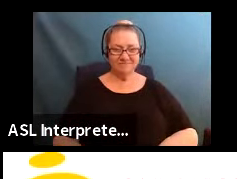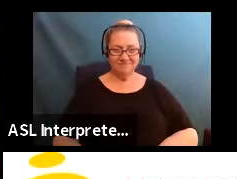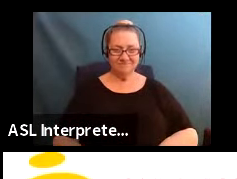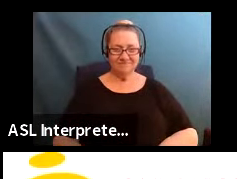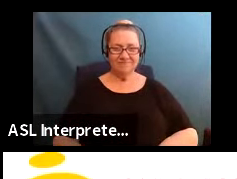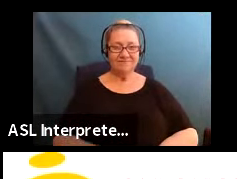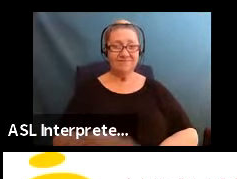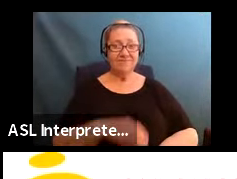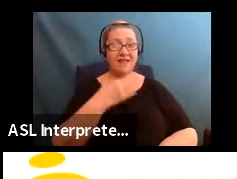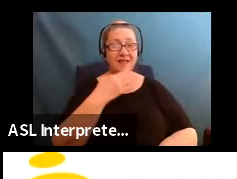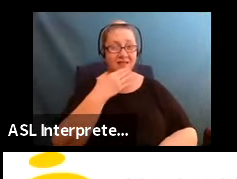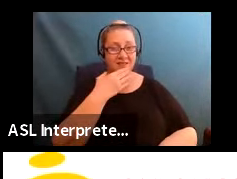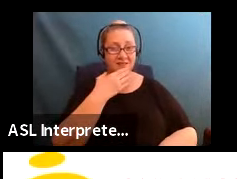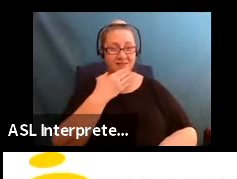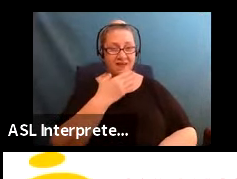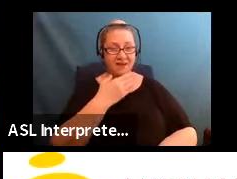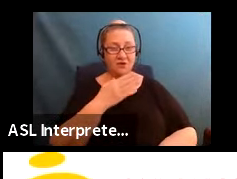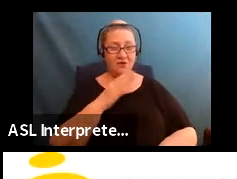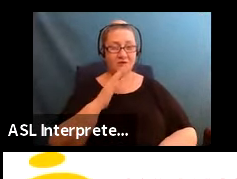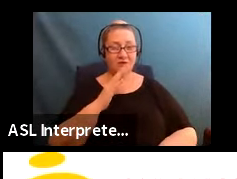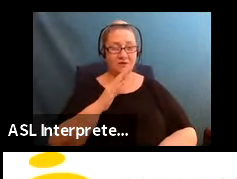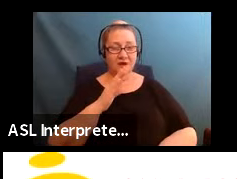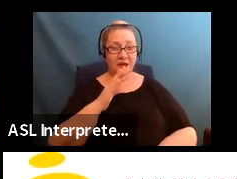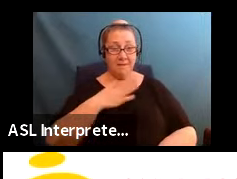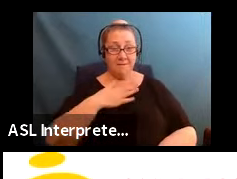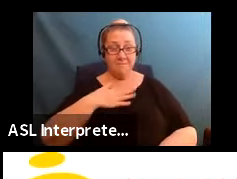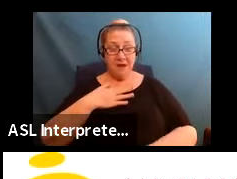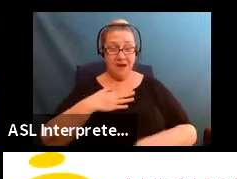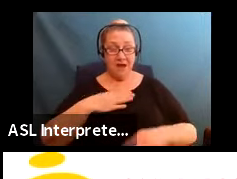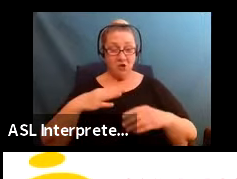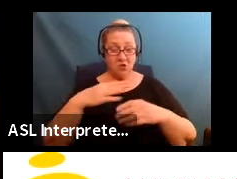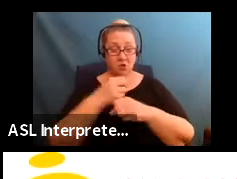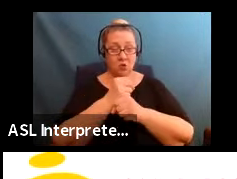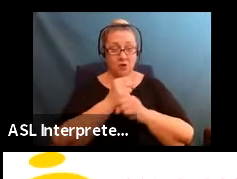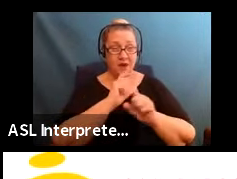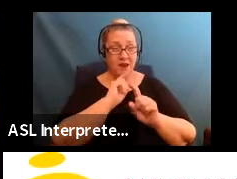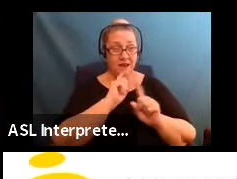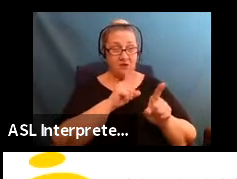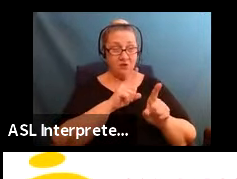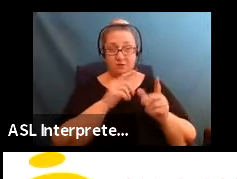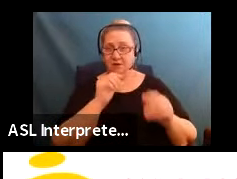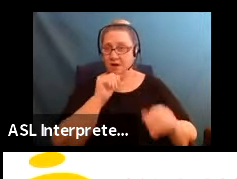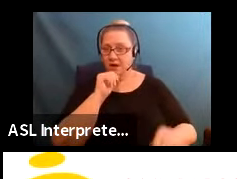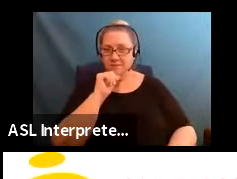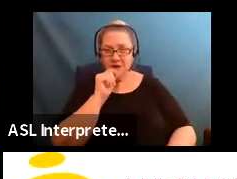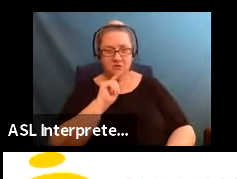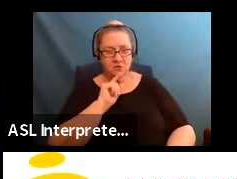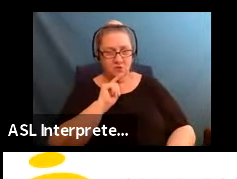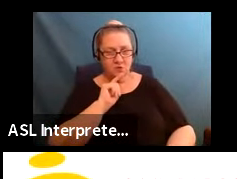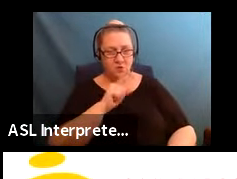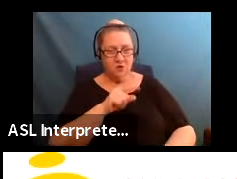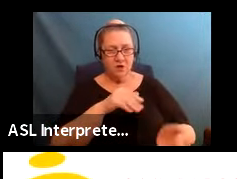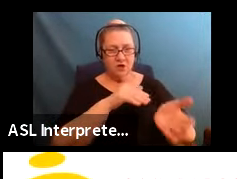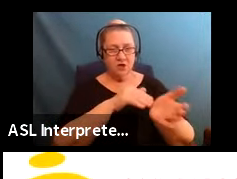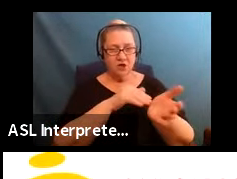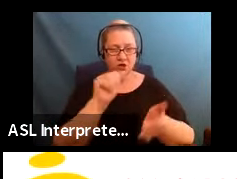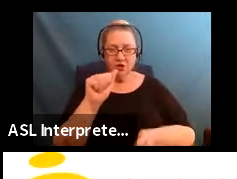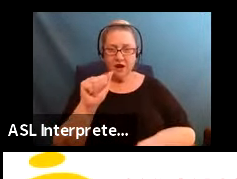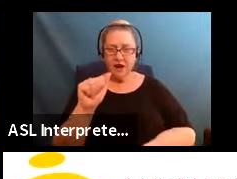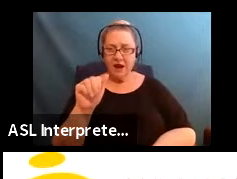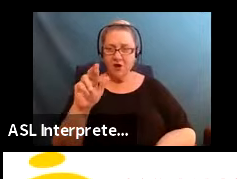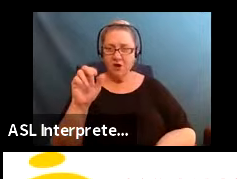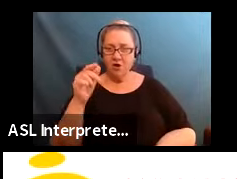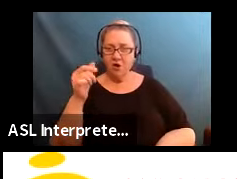Thank you, Diana. I will tell you that my short answer is I'm not sure. Dr. Aragon, do you